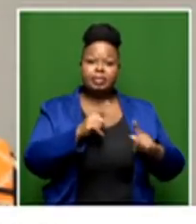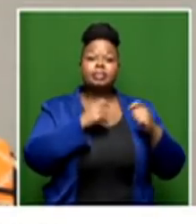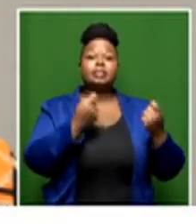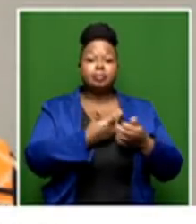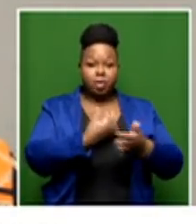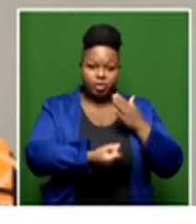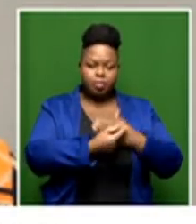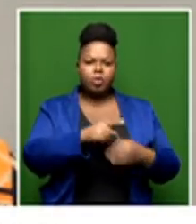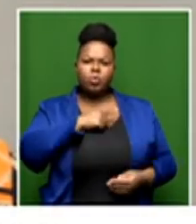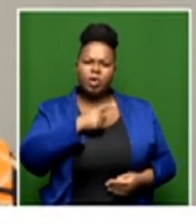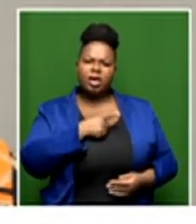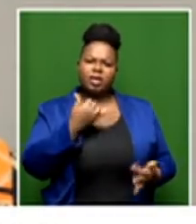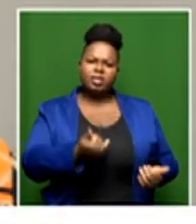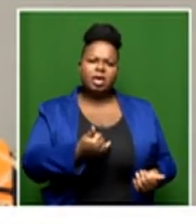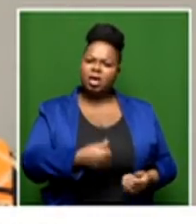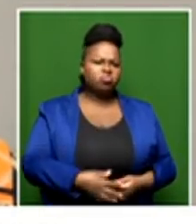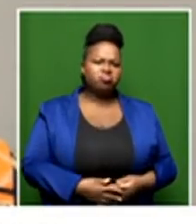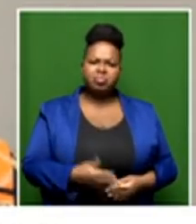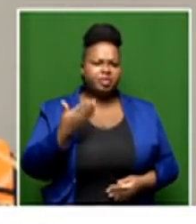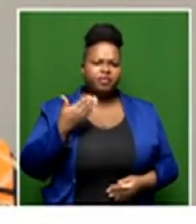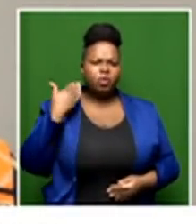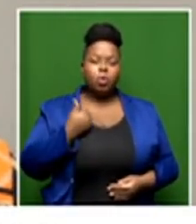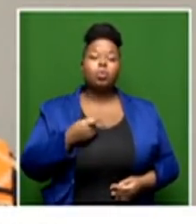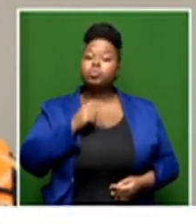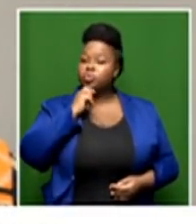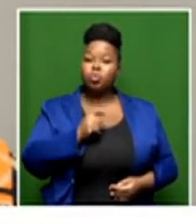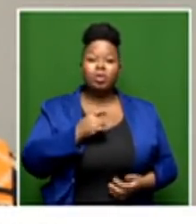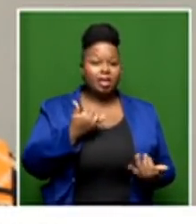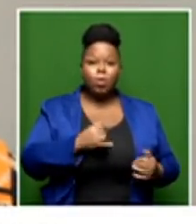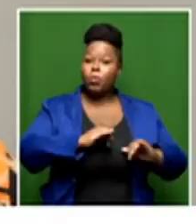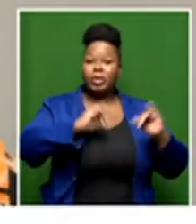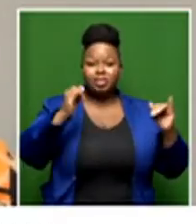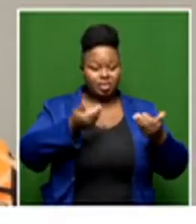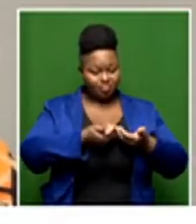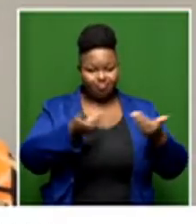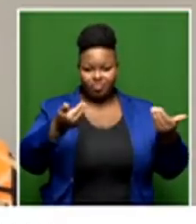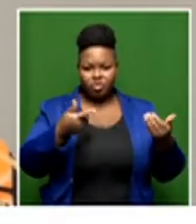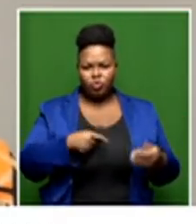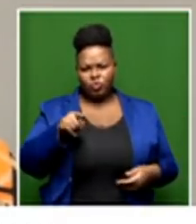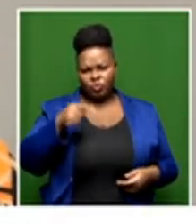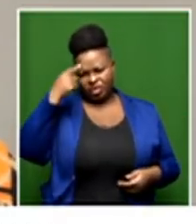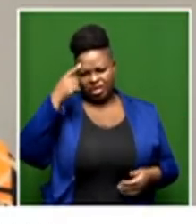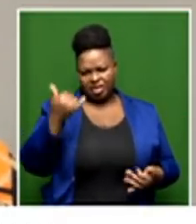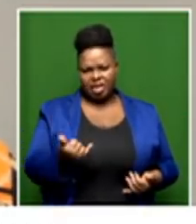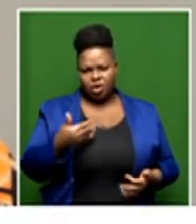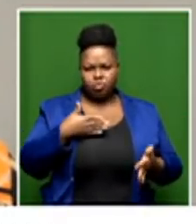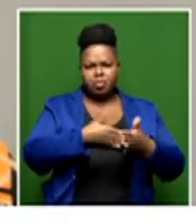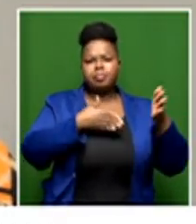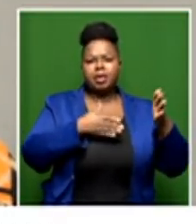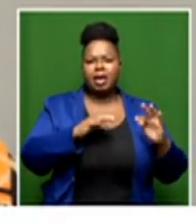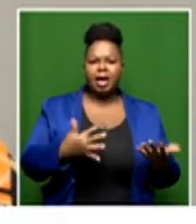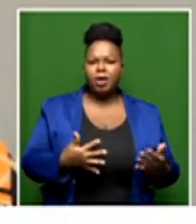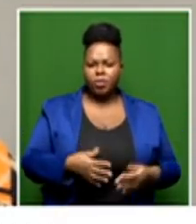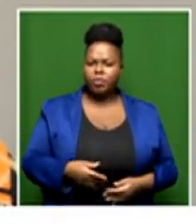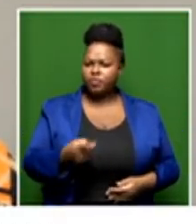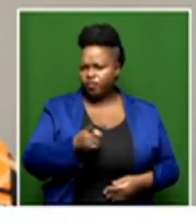time when the party perhaps was never more deeply divided. How do you foresee this being a stumbling block,